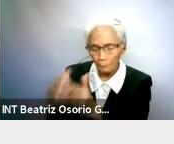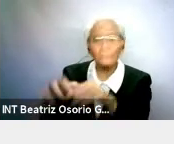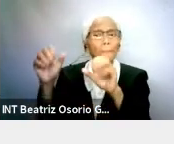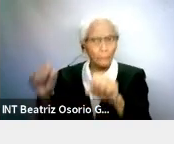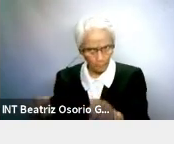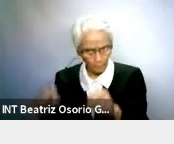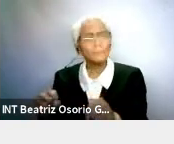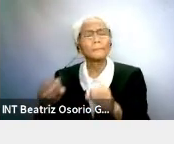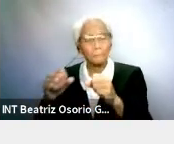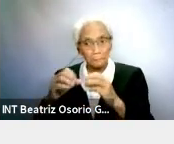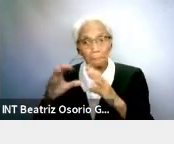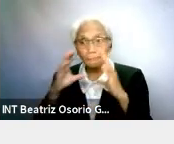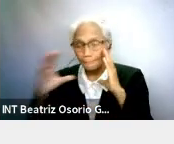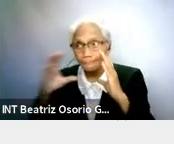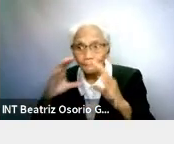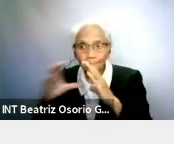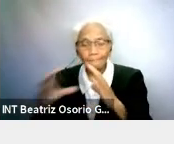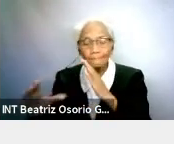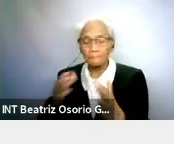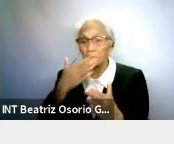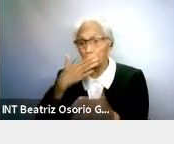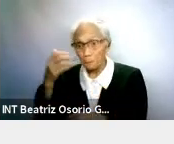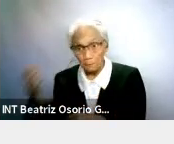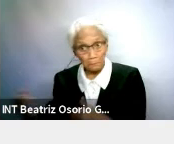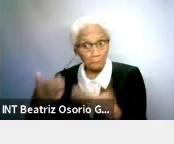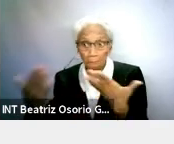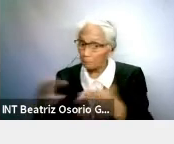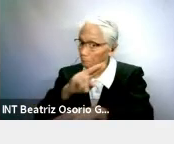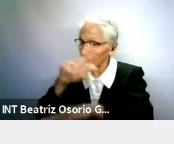communicate their view locally, nationally, and globally.